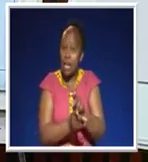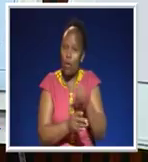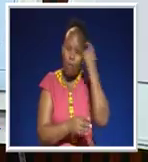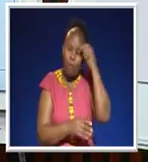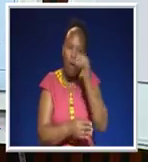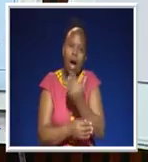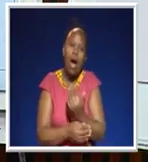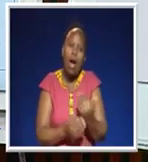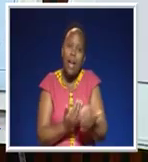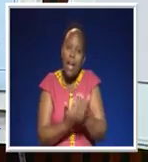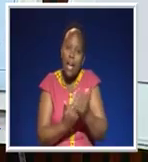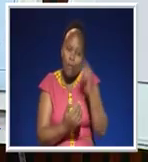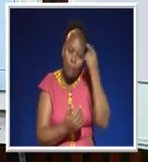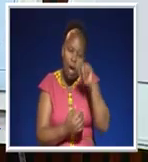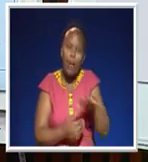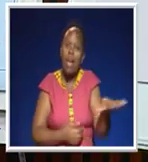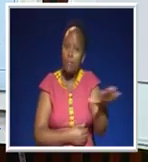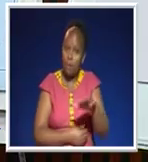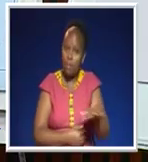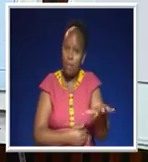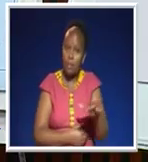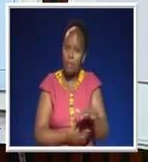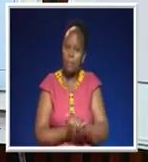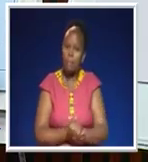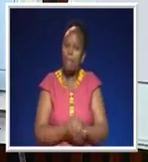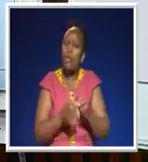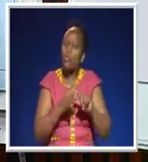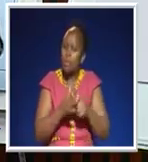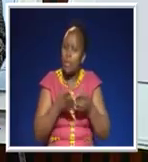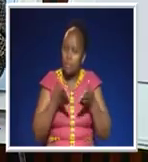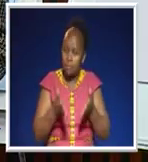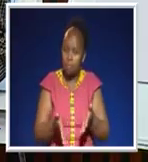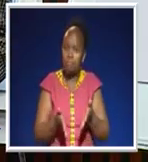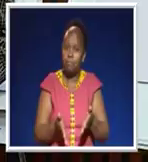Conserving our environment. To start us off,